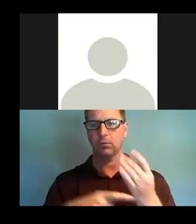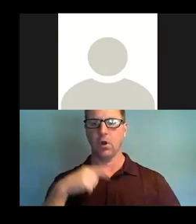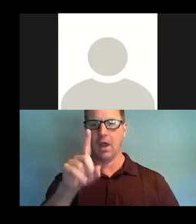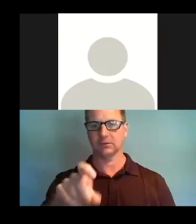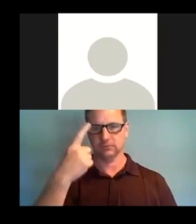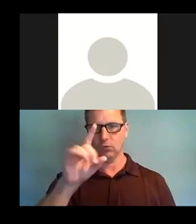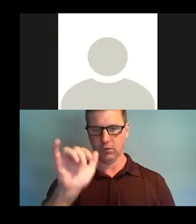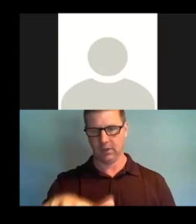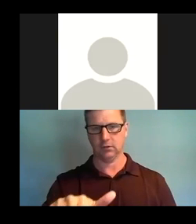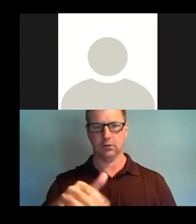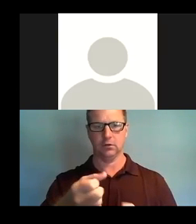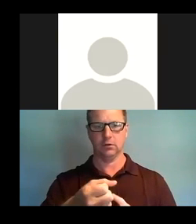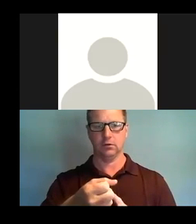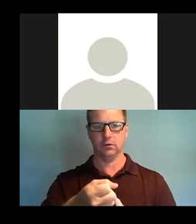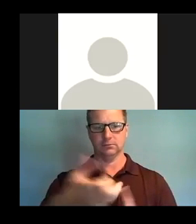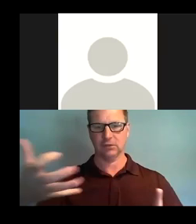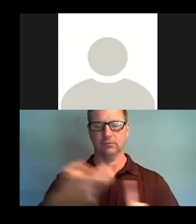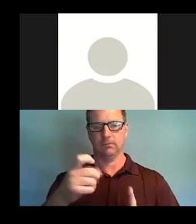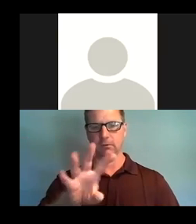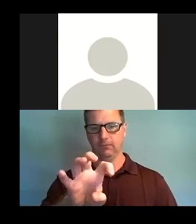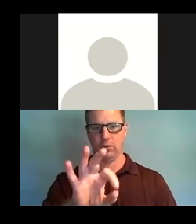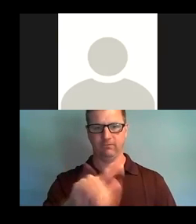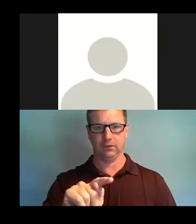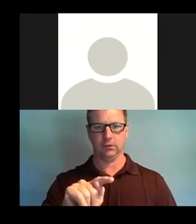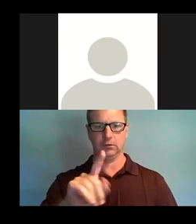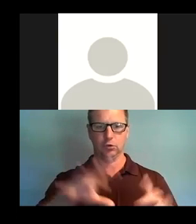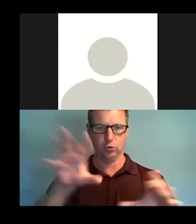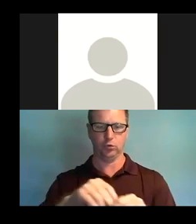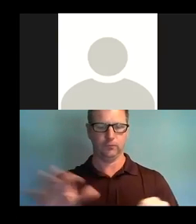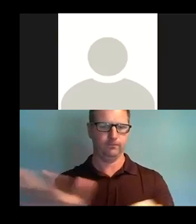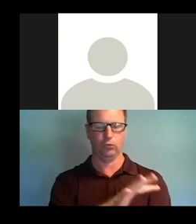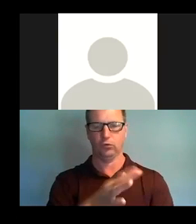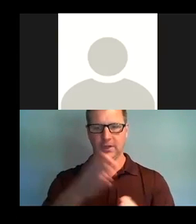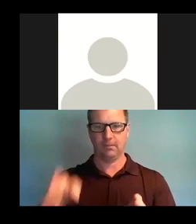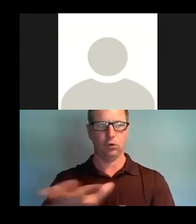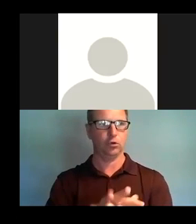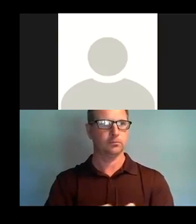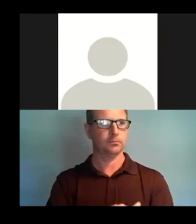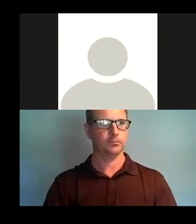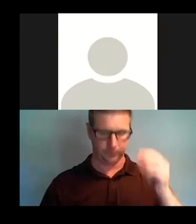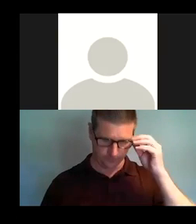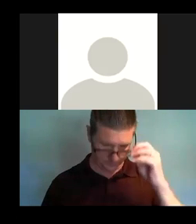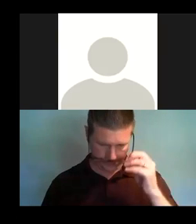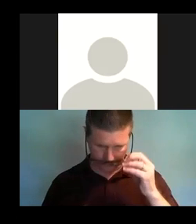that expansion from the 400 feet to include the entire neighborhood.